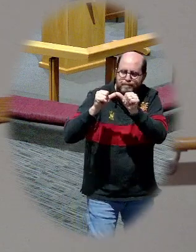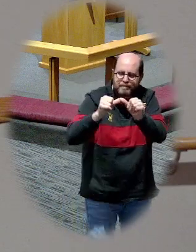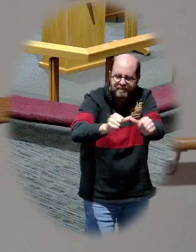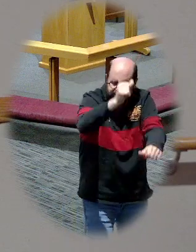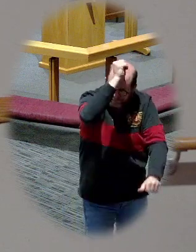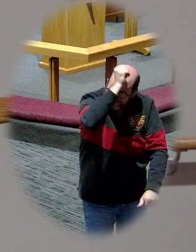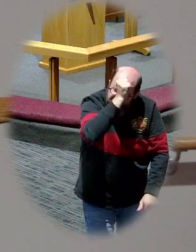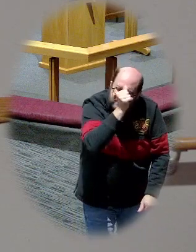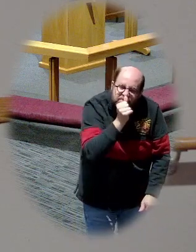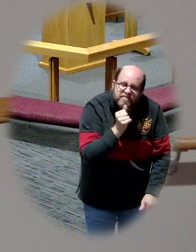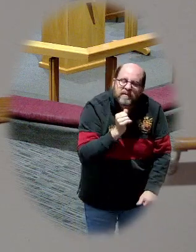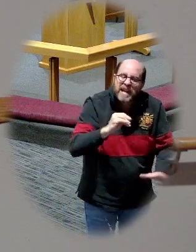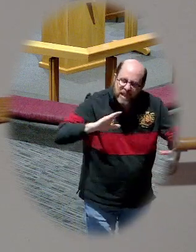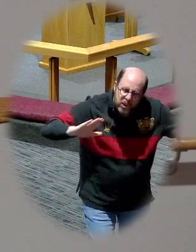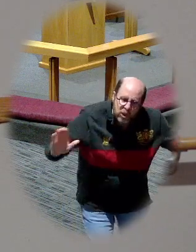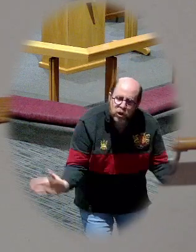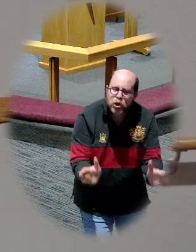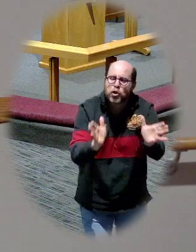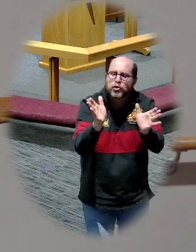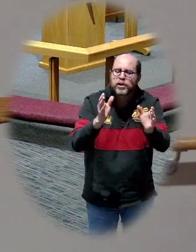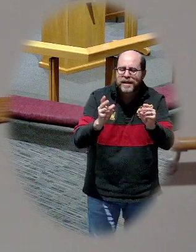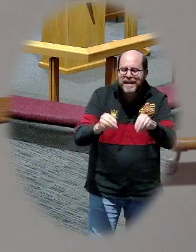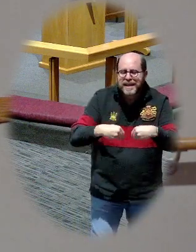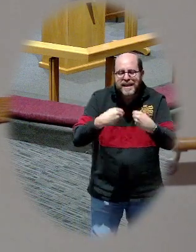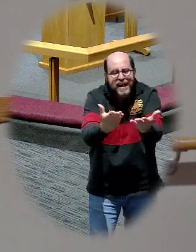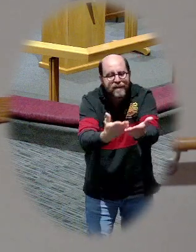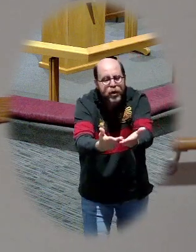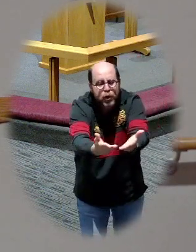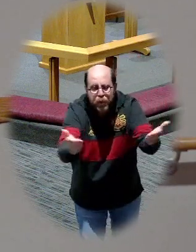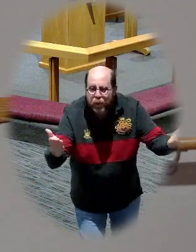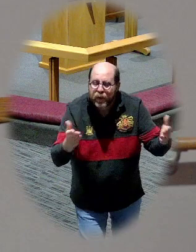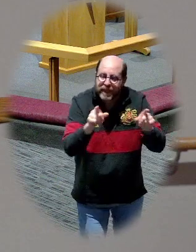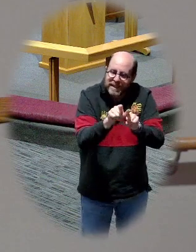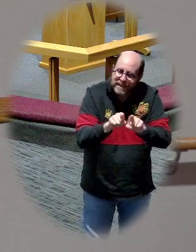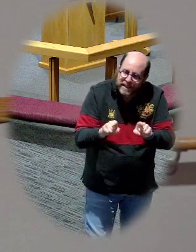and encouragement give to you the same thing,